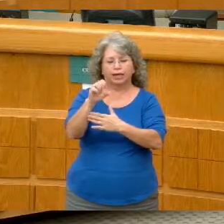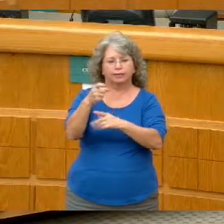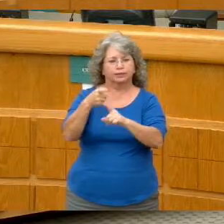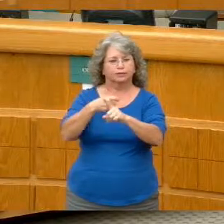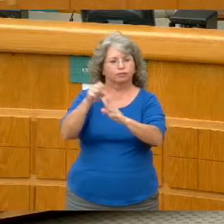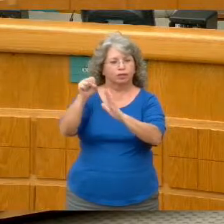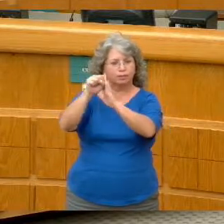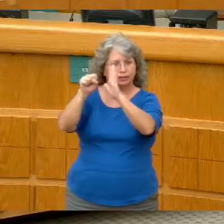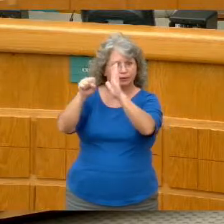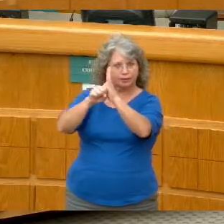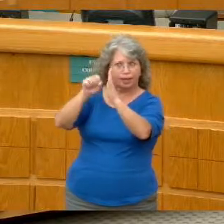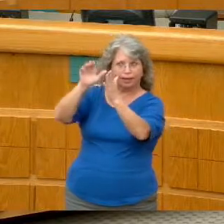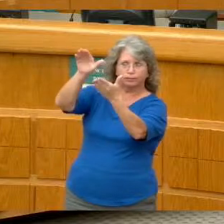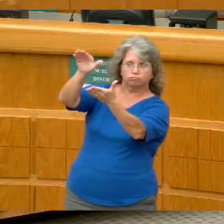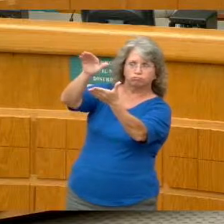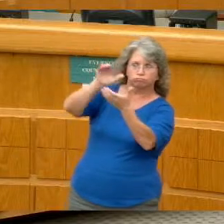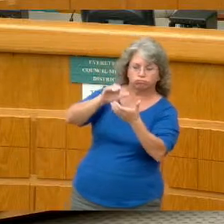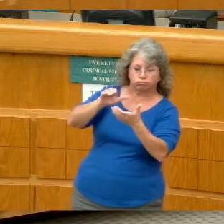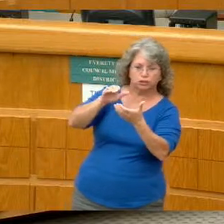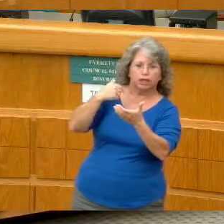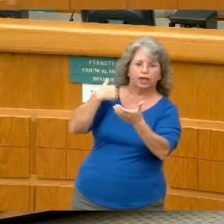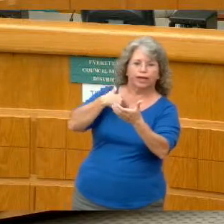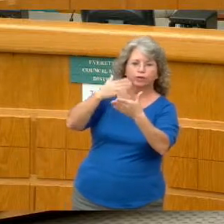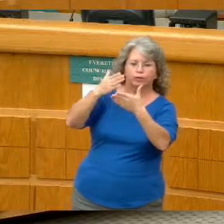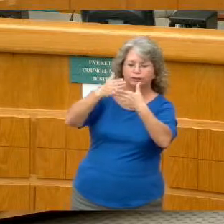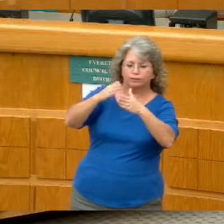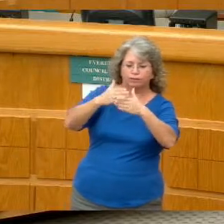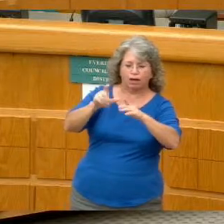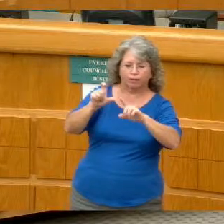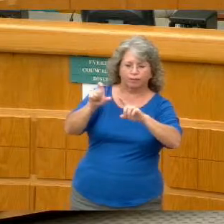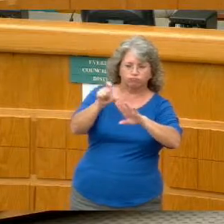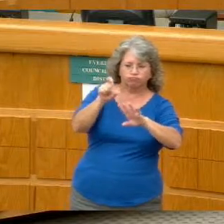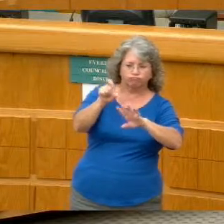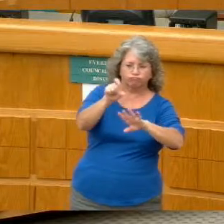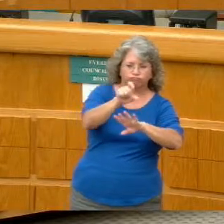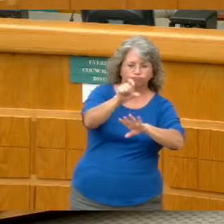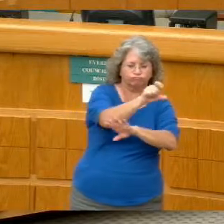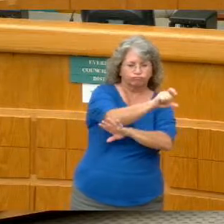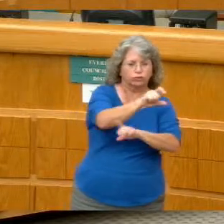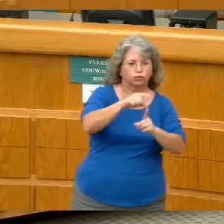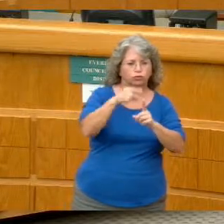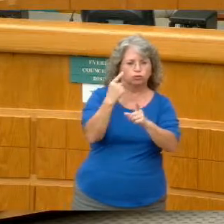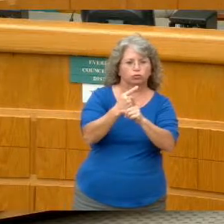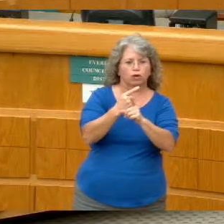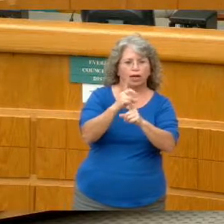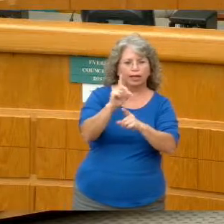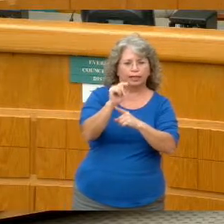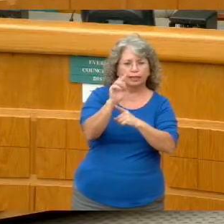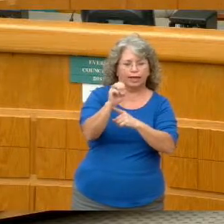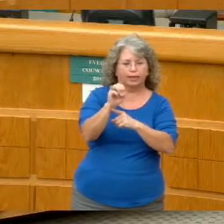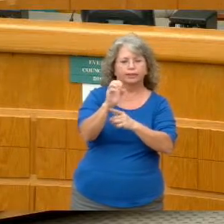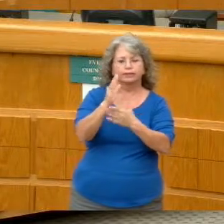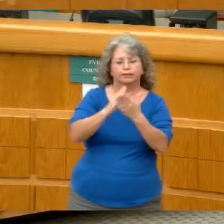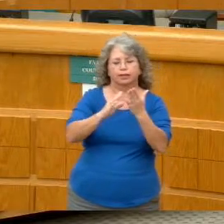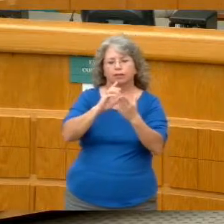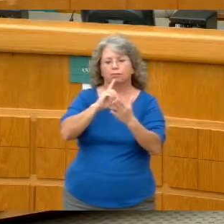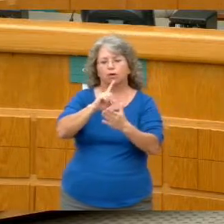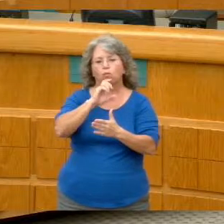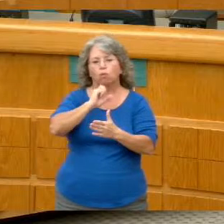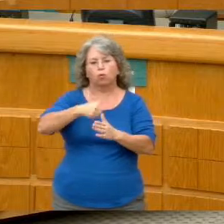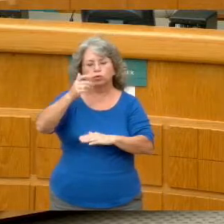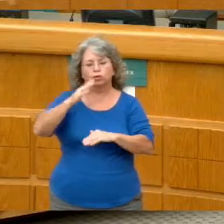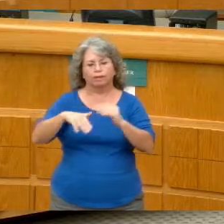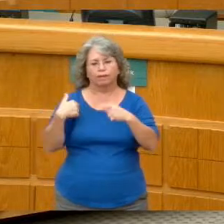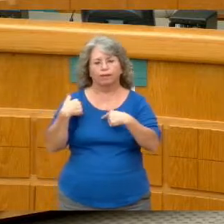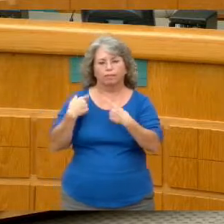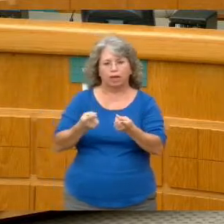And so we go back and we put those cases in the right dates, if you will. So a lot of them are older than